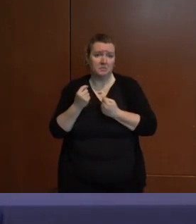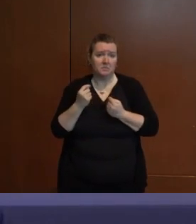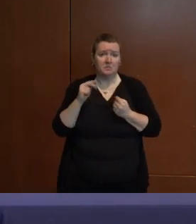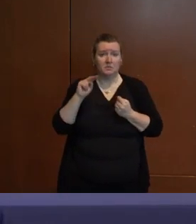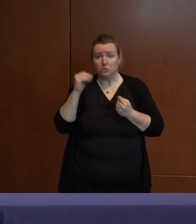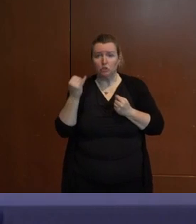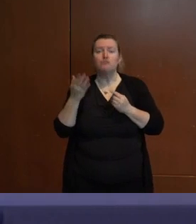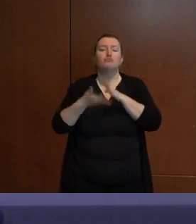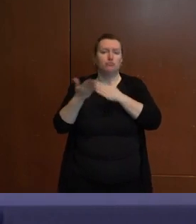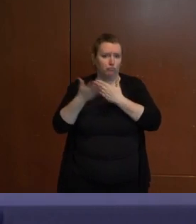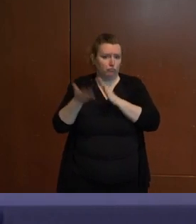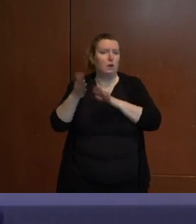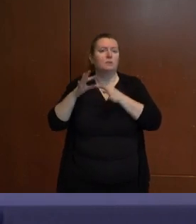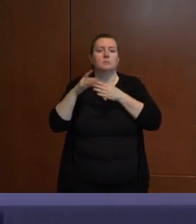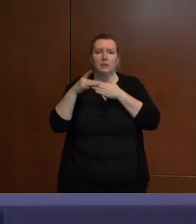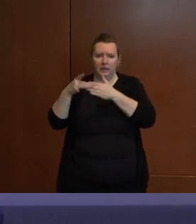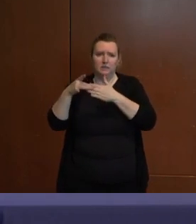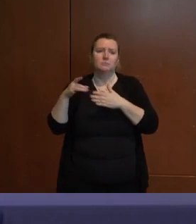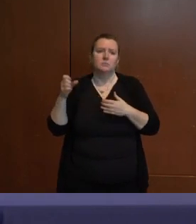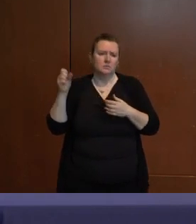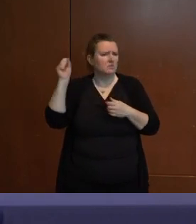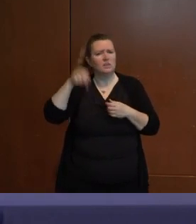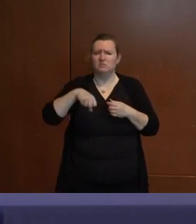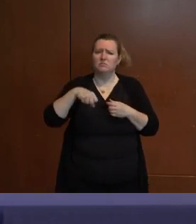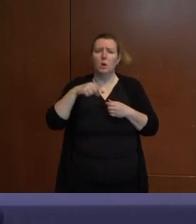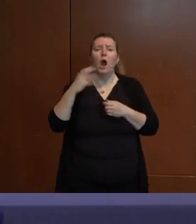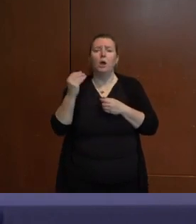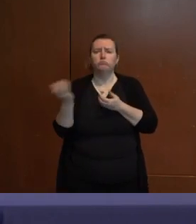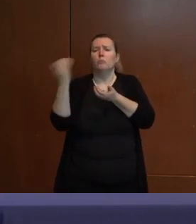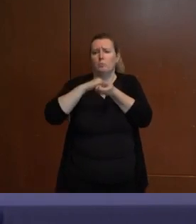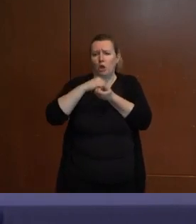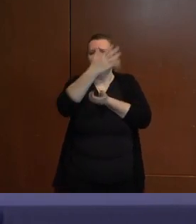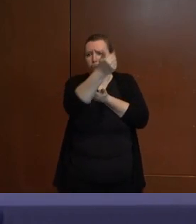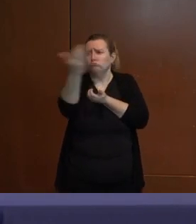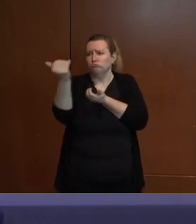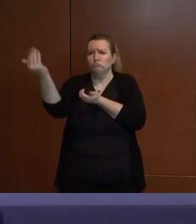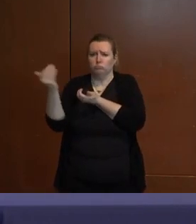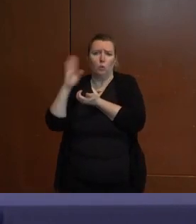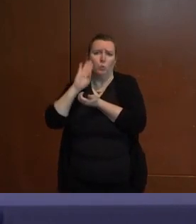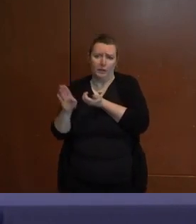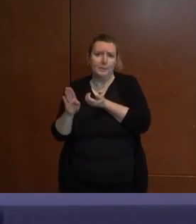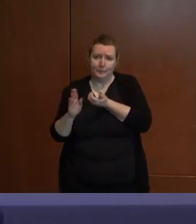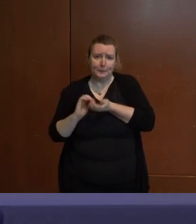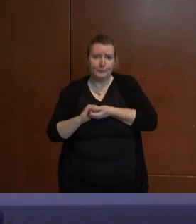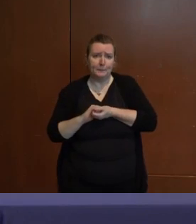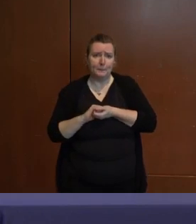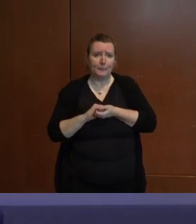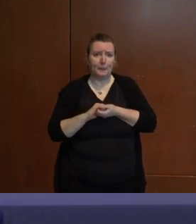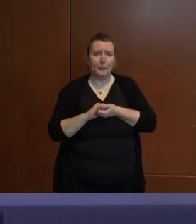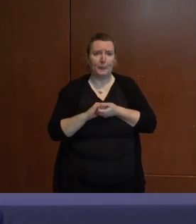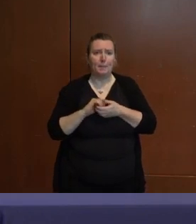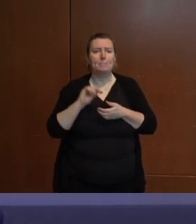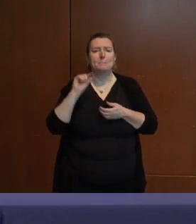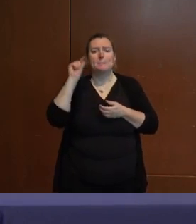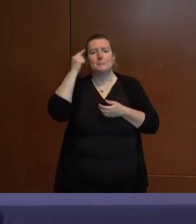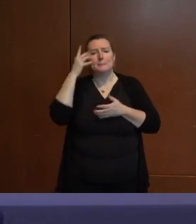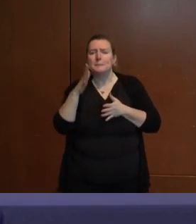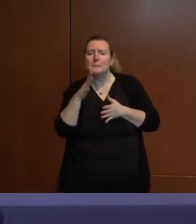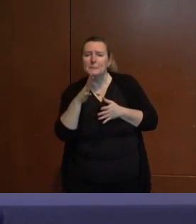So I'm a little confused. Are you... I still haven't had a test since you last asked. No. Well, that would be very interesting.